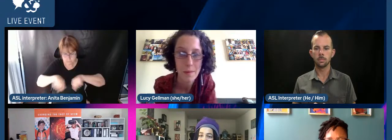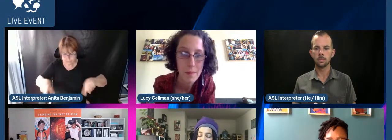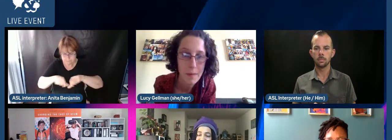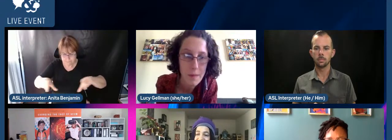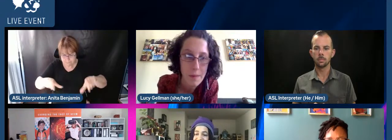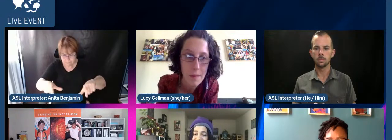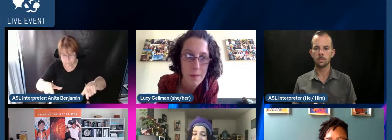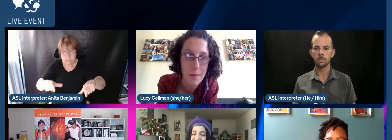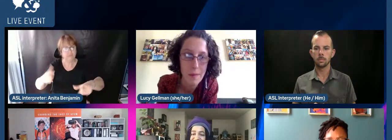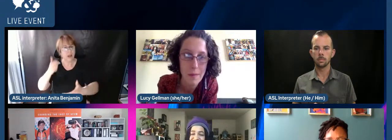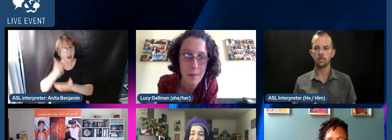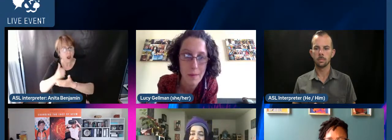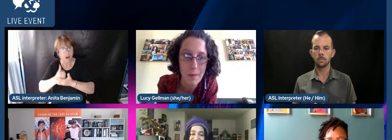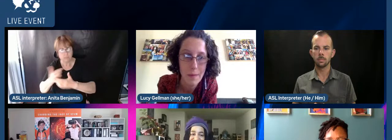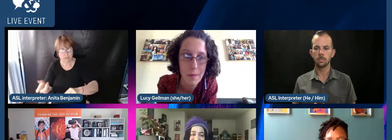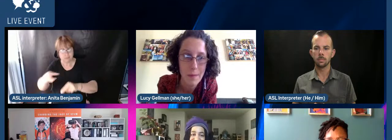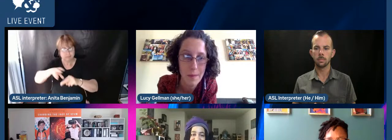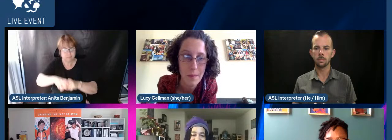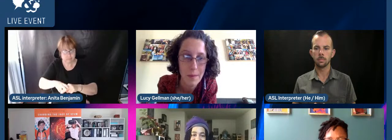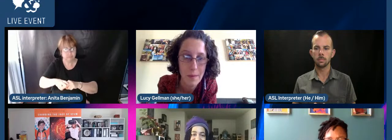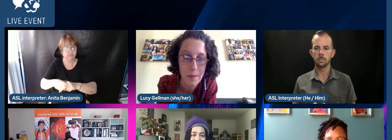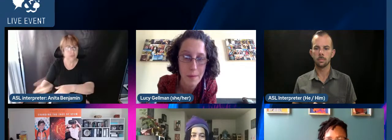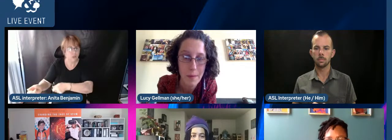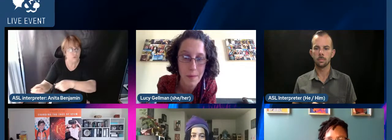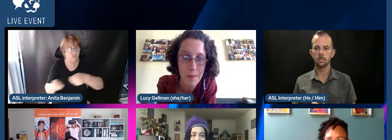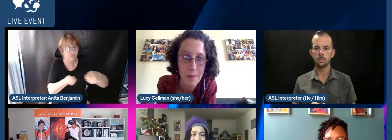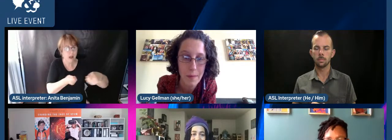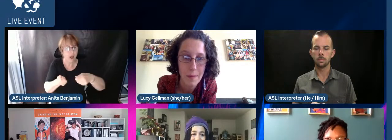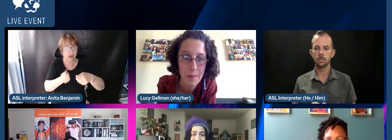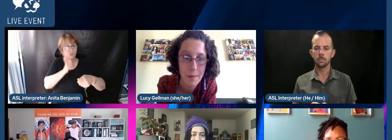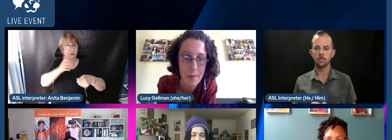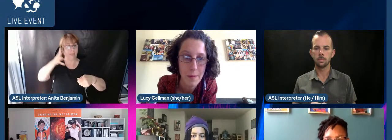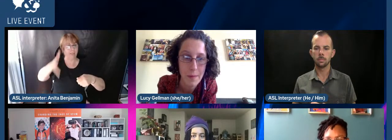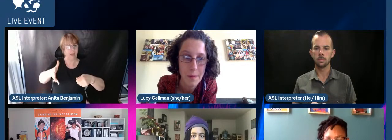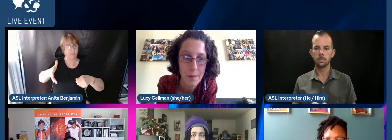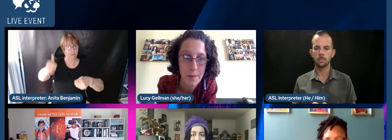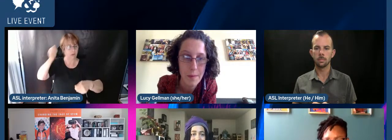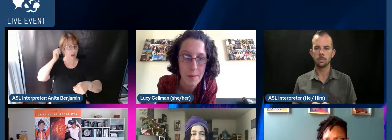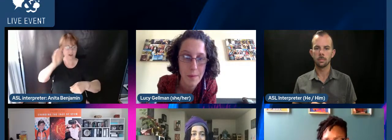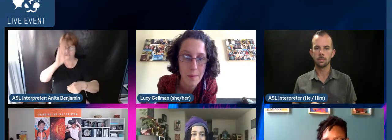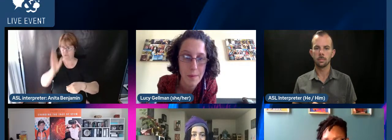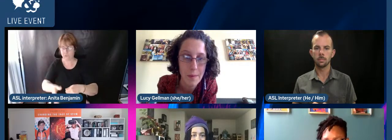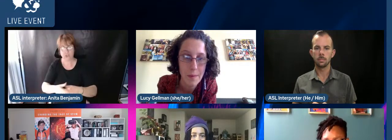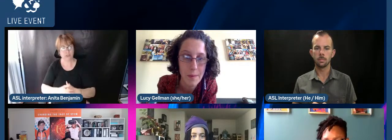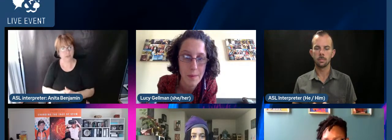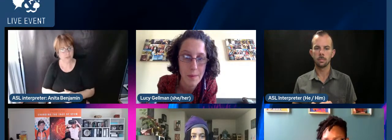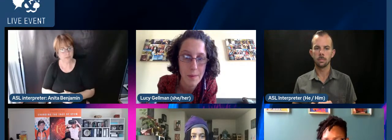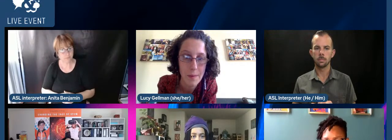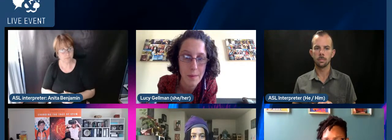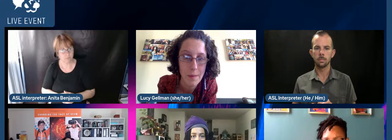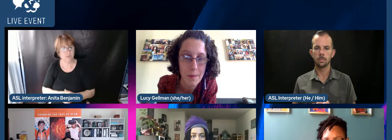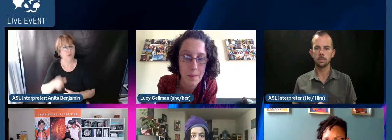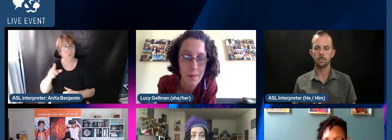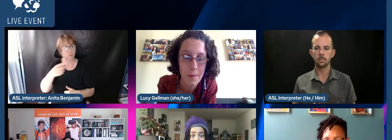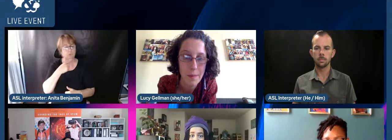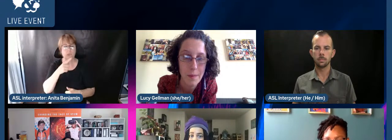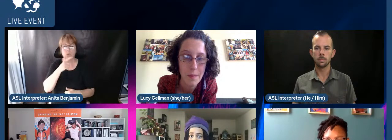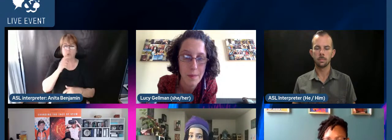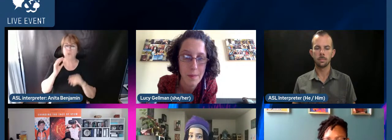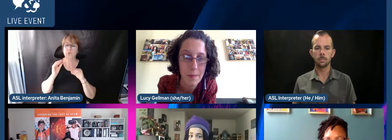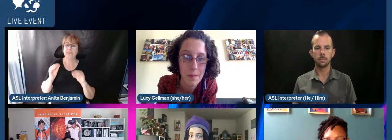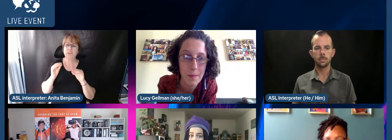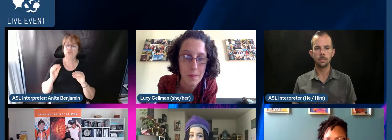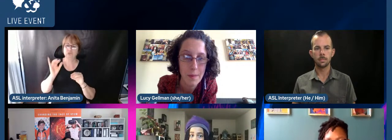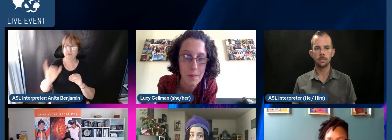along, probably killing them a little bit more. But the point is that you said, who teaches you this?